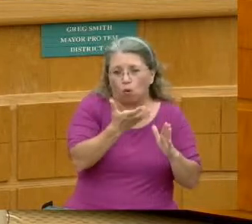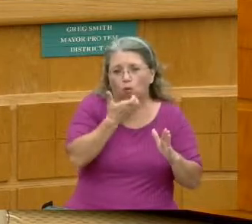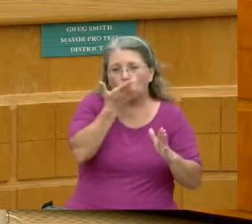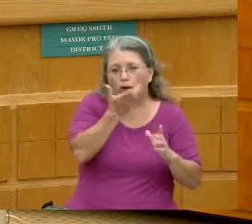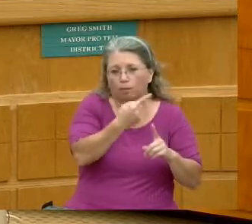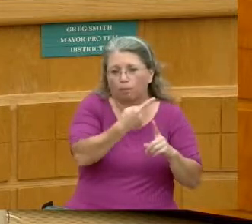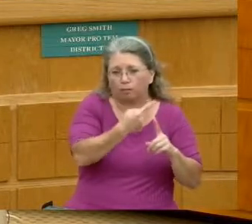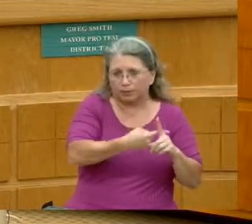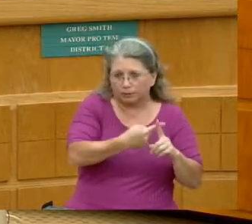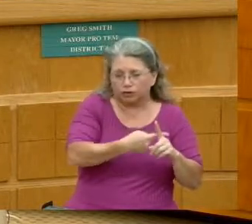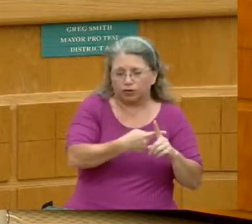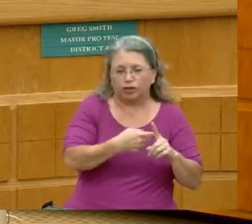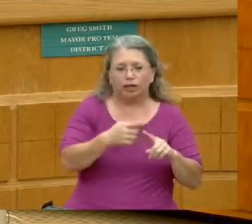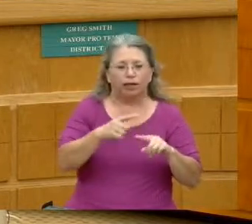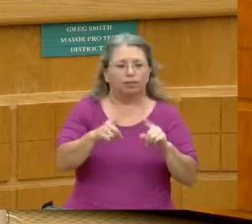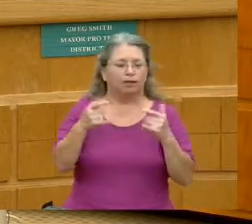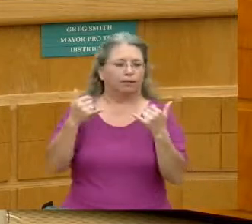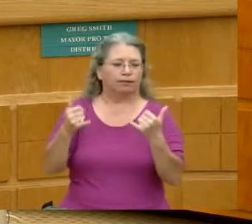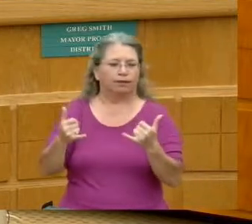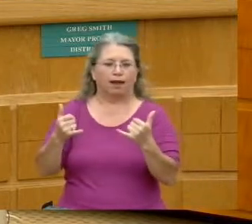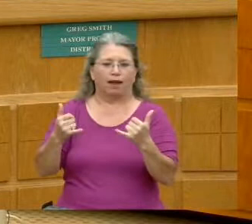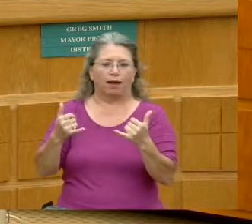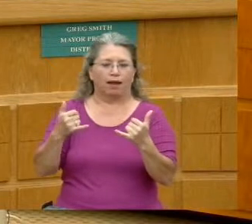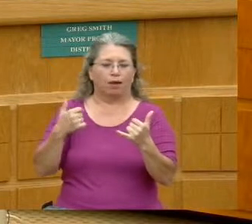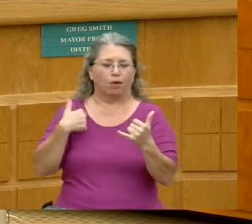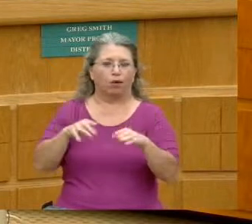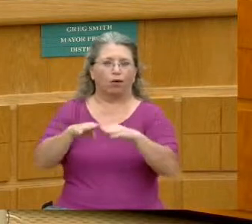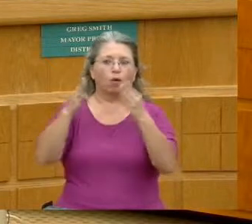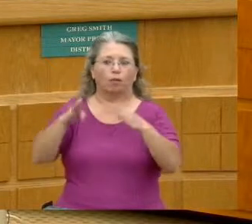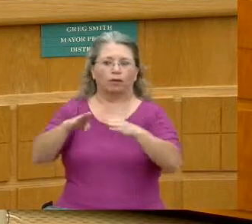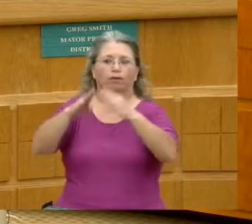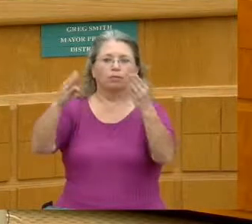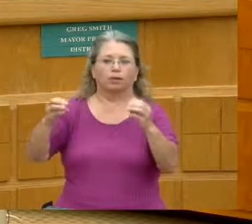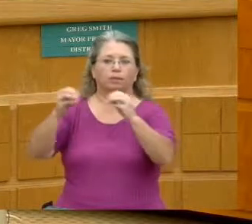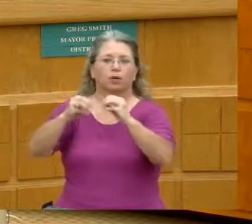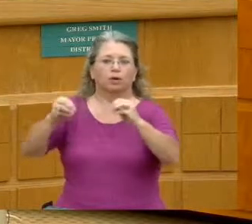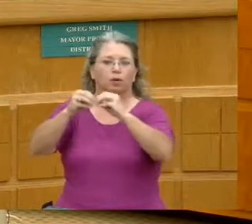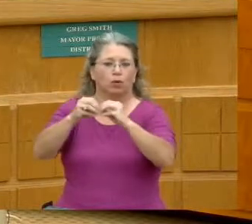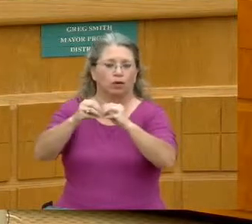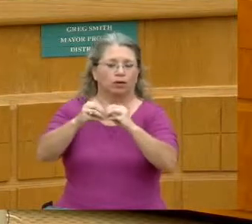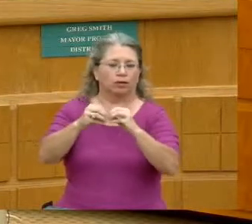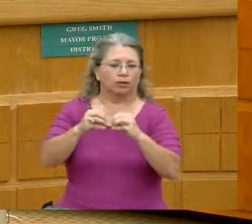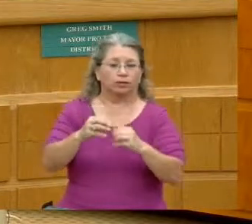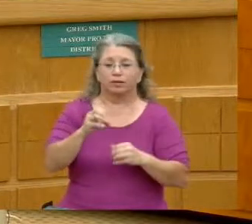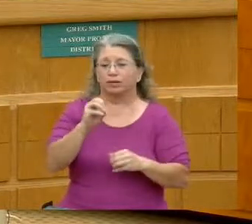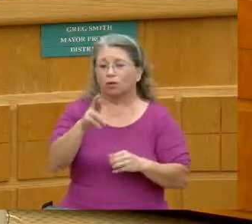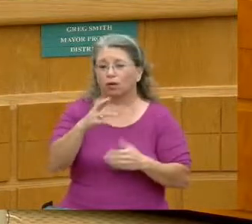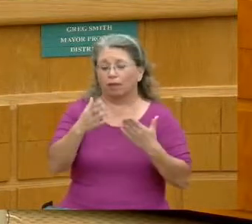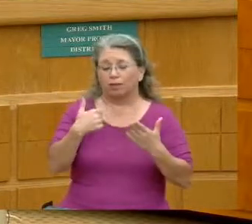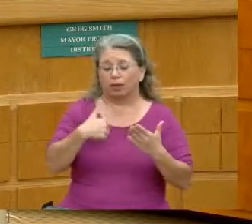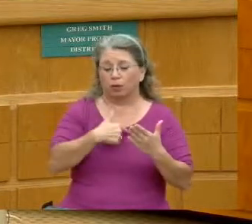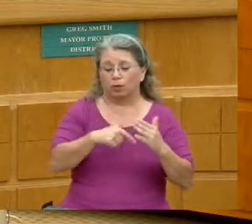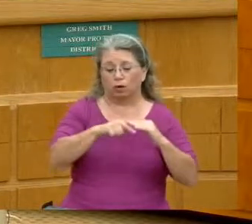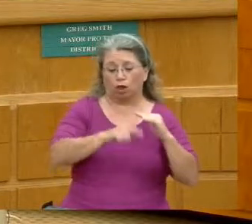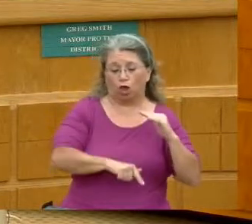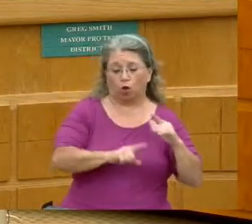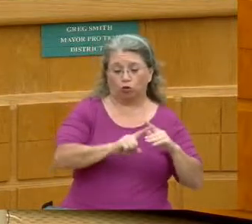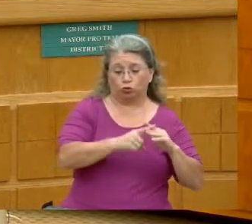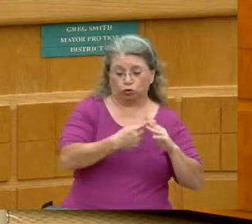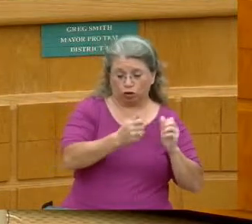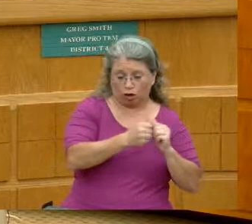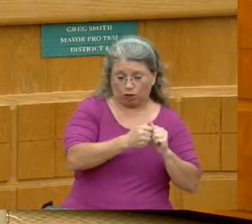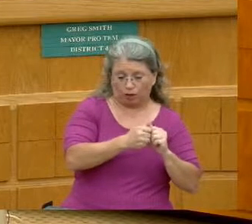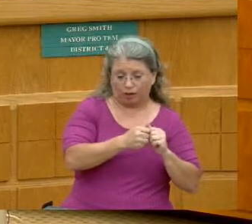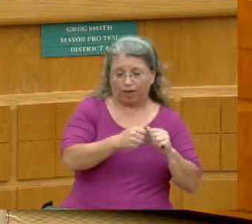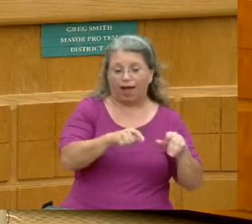more and more, we've pushed that transmission rate back above 1. Or we were low to start with, and as we opened Texas,